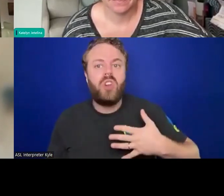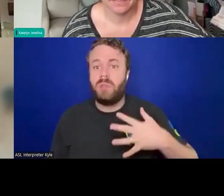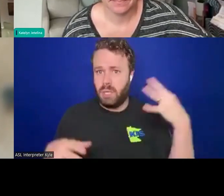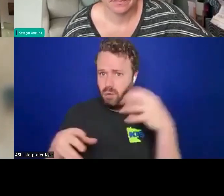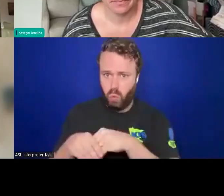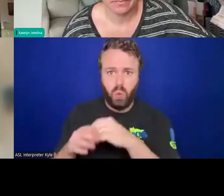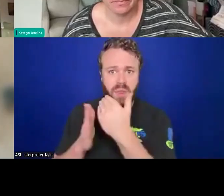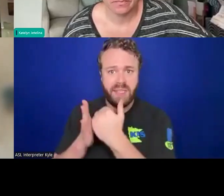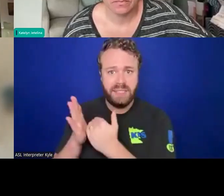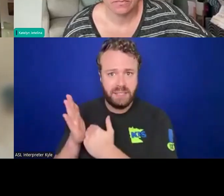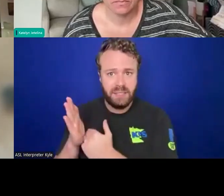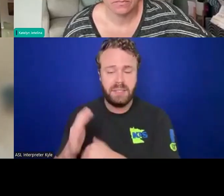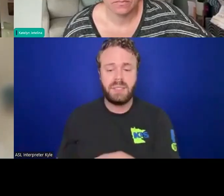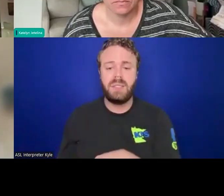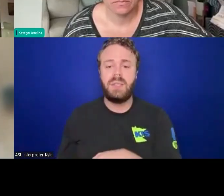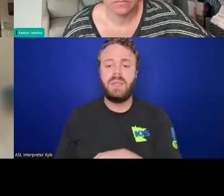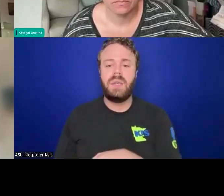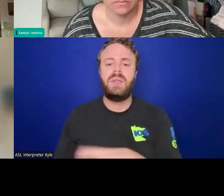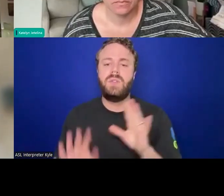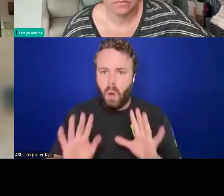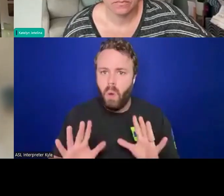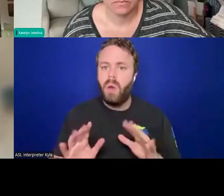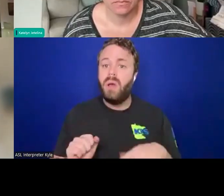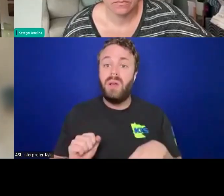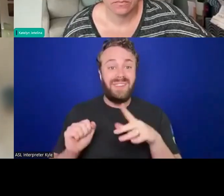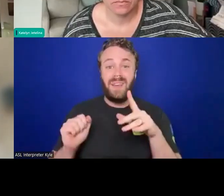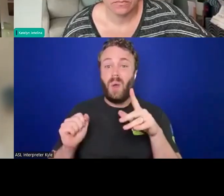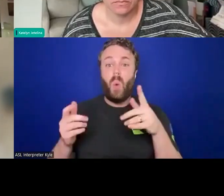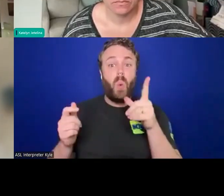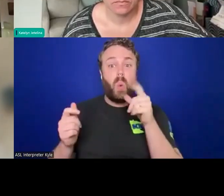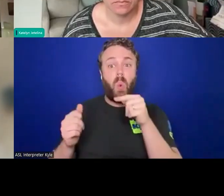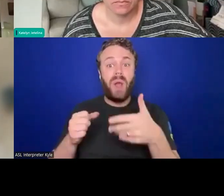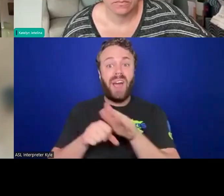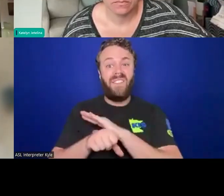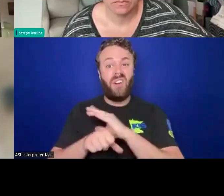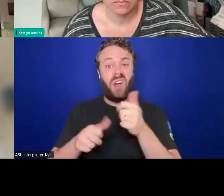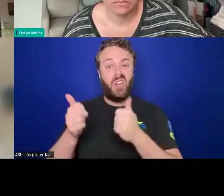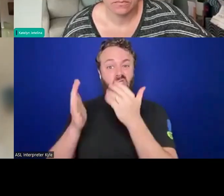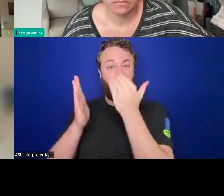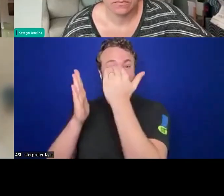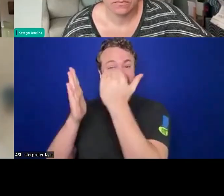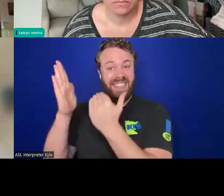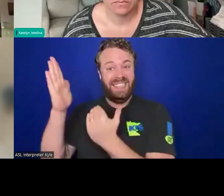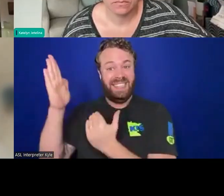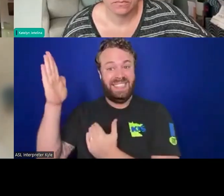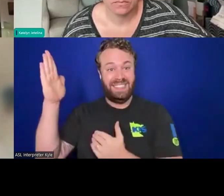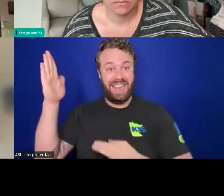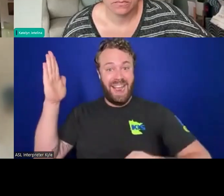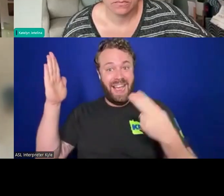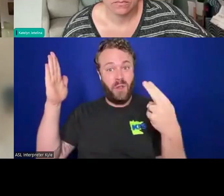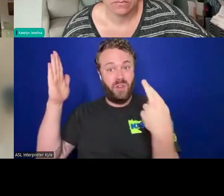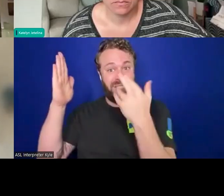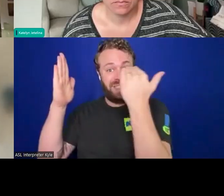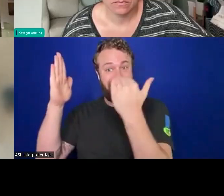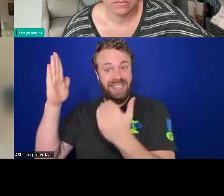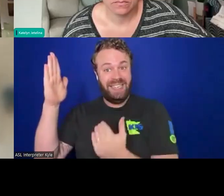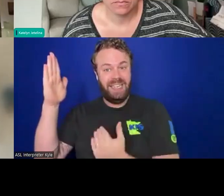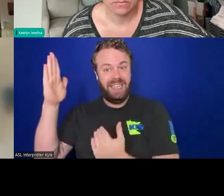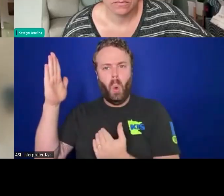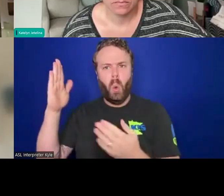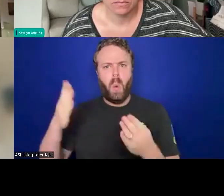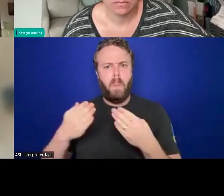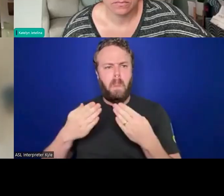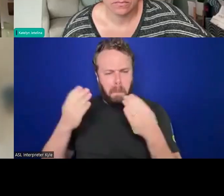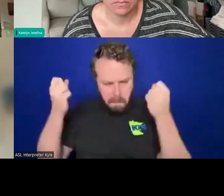on the list of conditions. So, the list of conditions here on the high risk list currently are very, very broad.